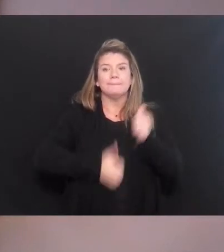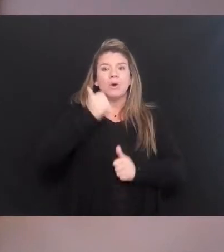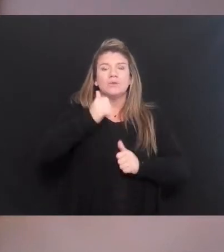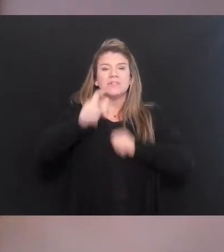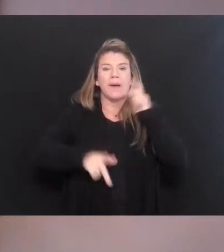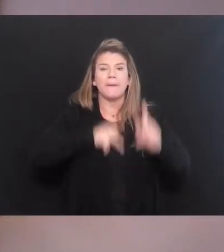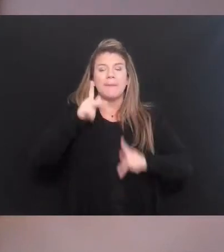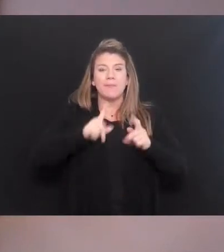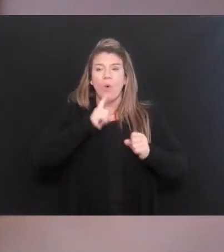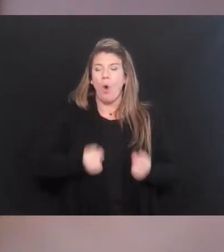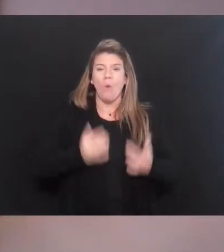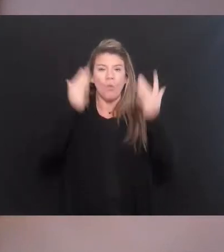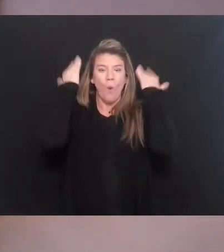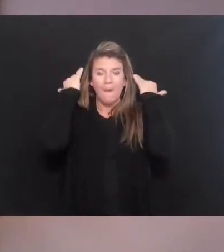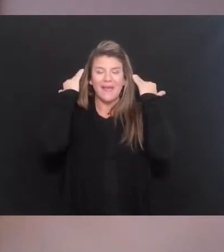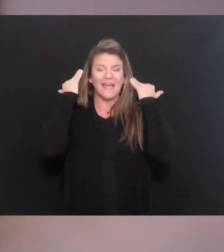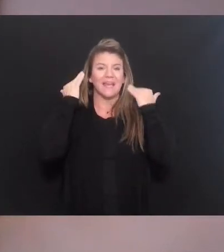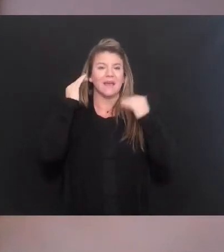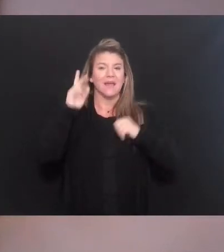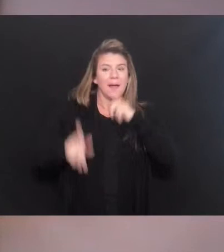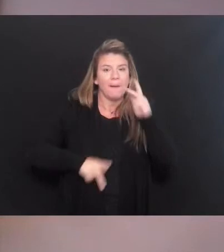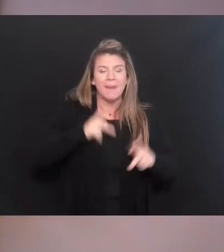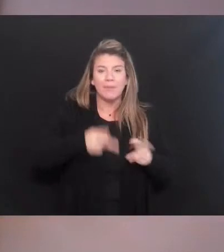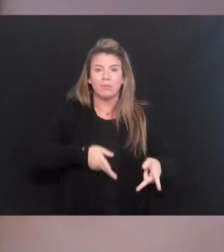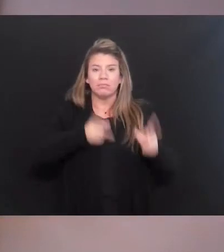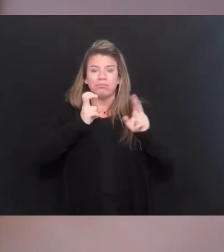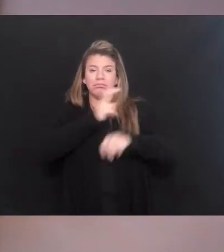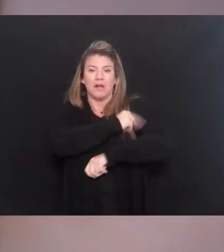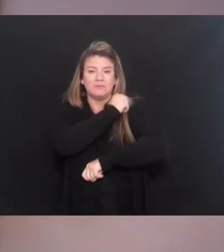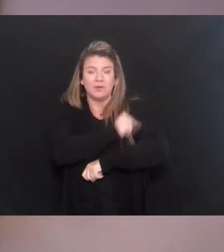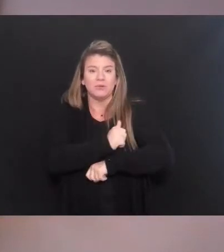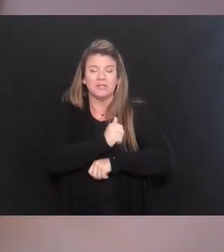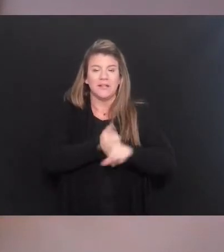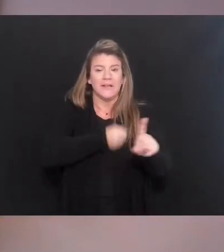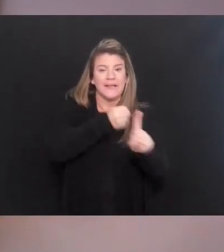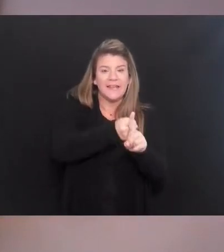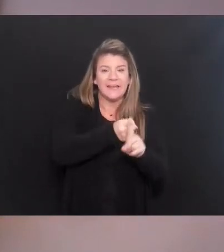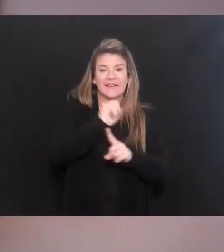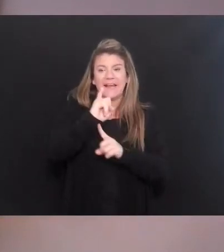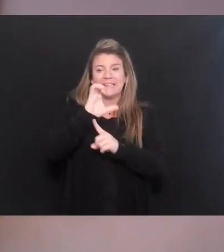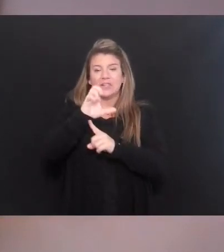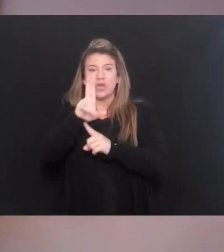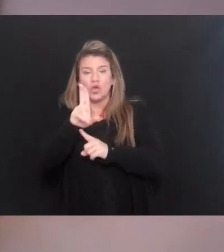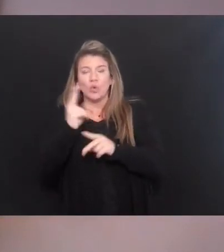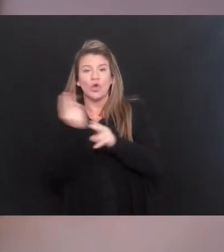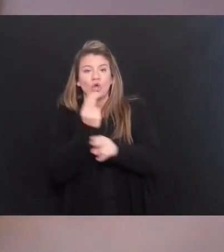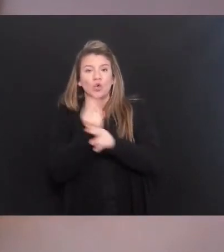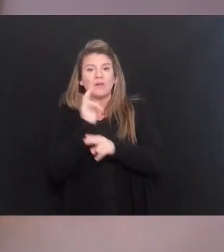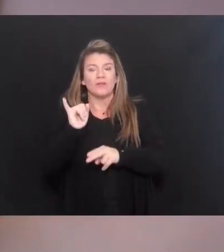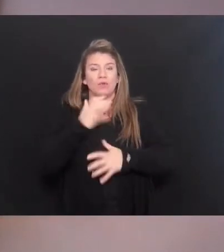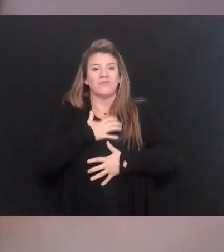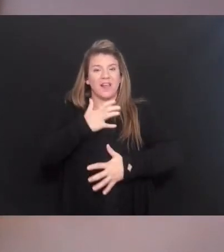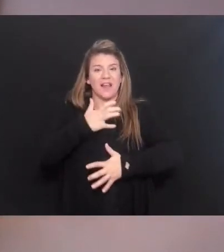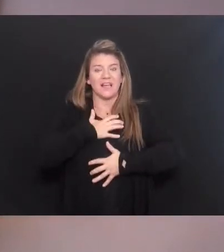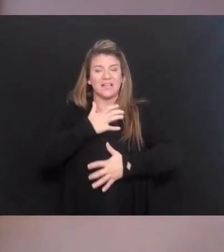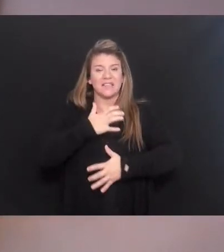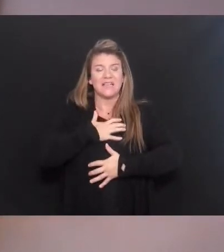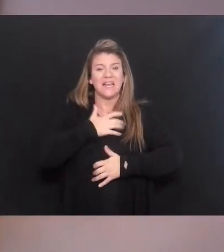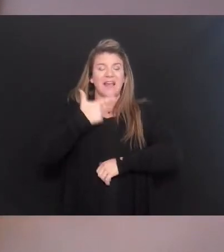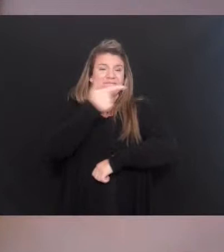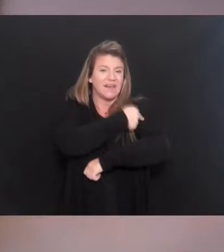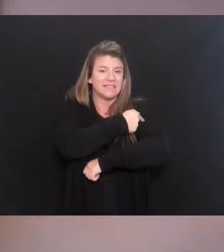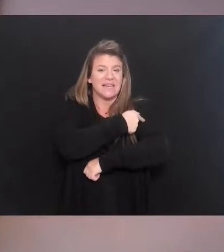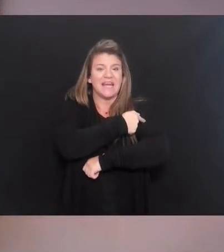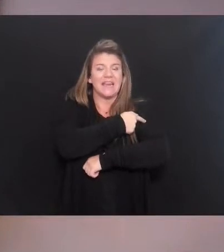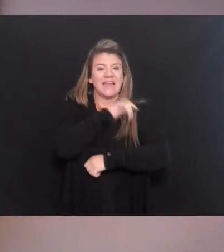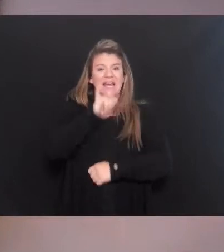people, overwhelming majority of people in our hospitals and our ICUs and using ventilators are unvaccinated.